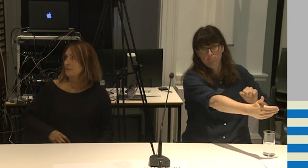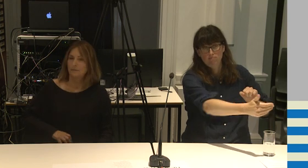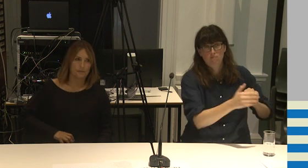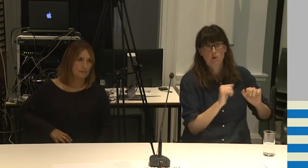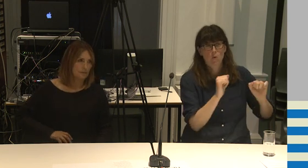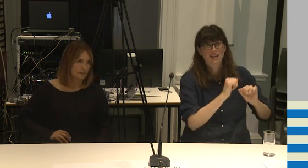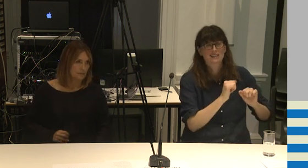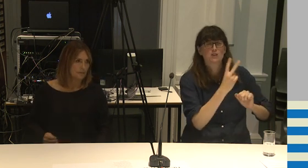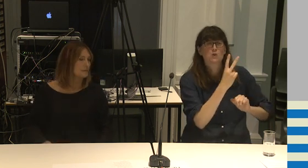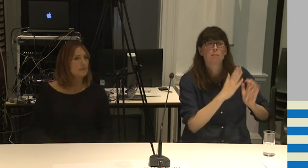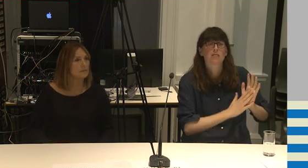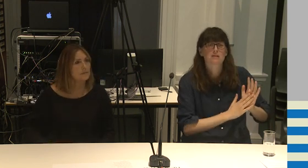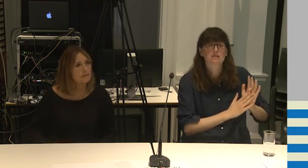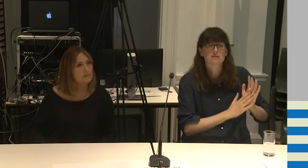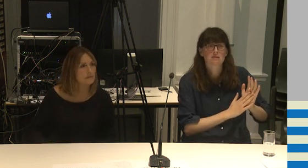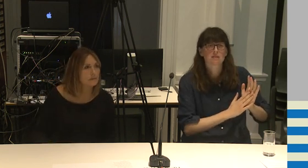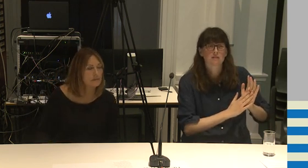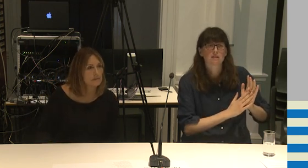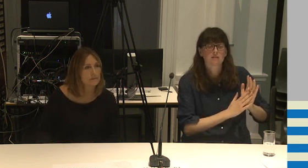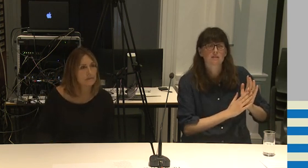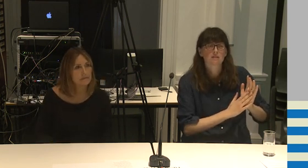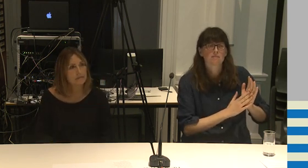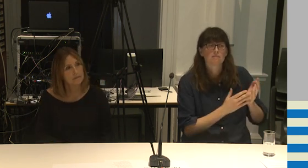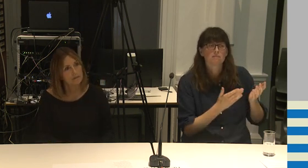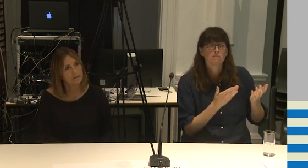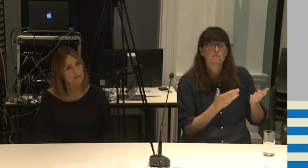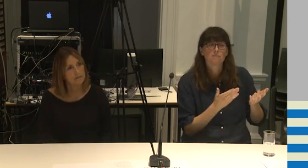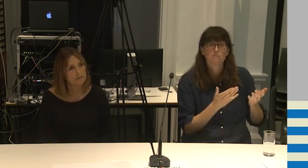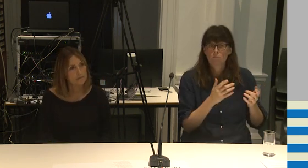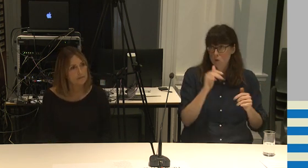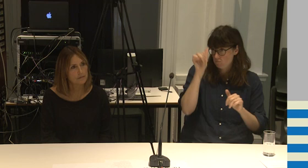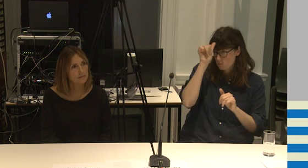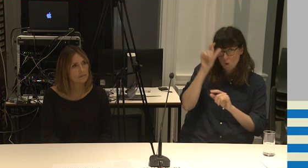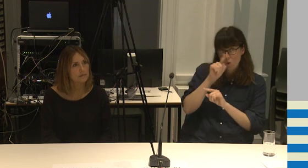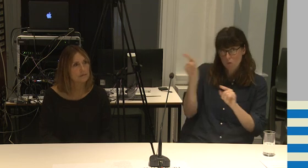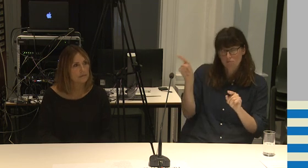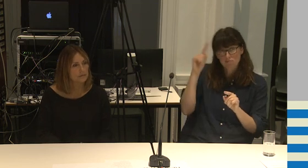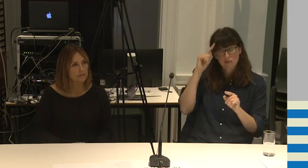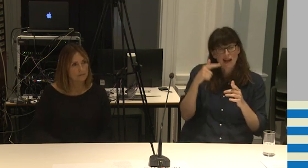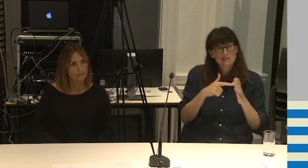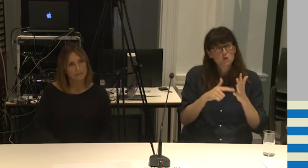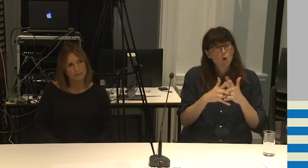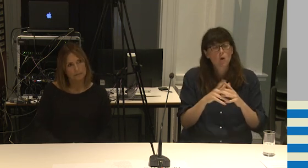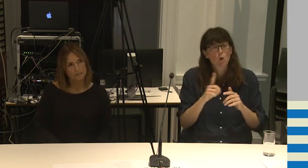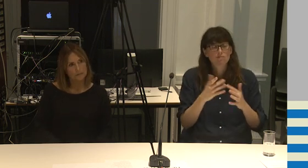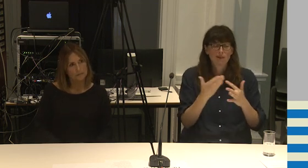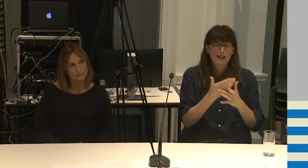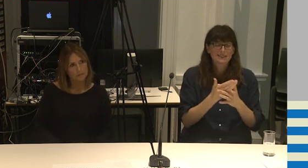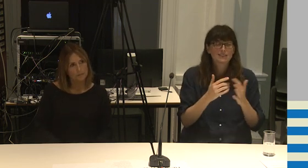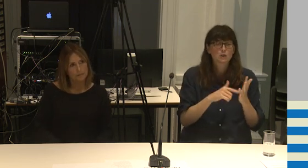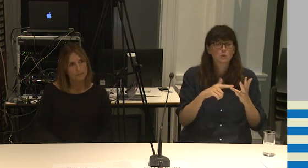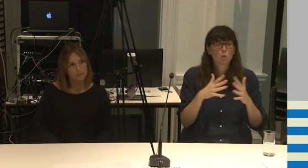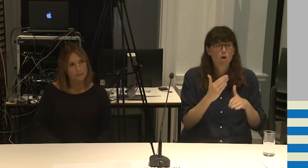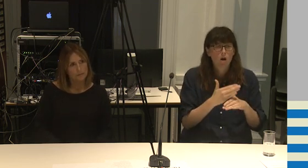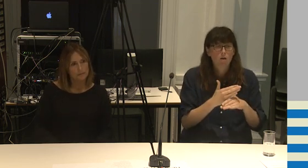So I had to wait nearly 2 months. And for people that don't know what access to work is, it's basically a government